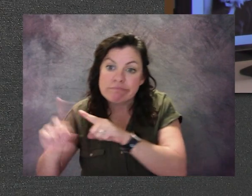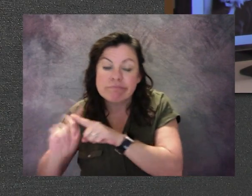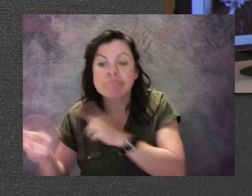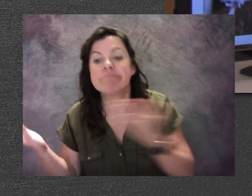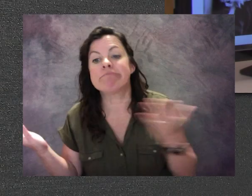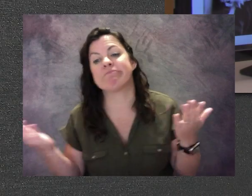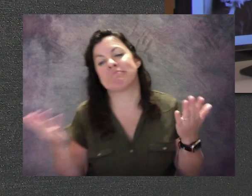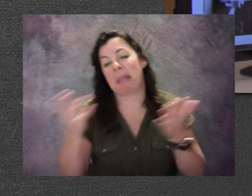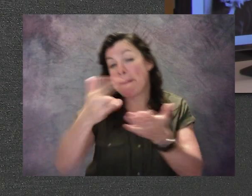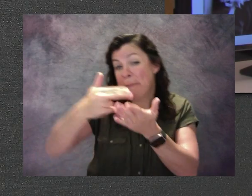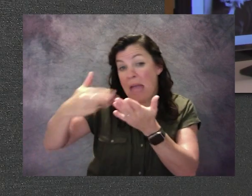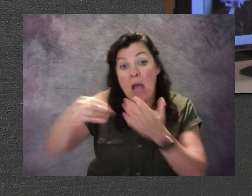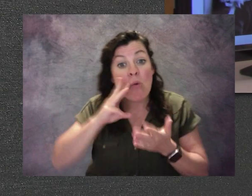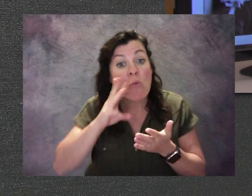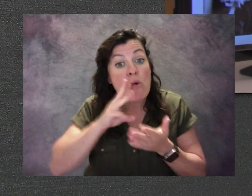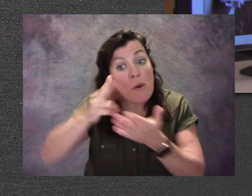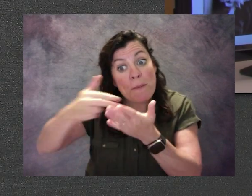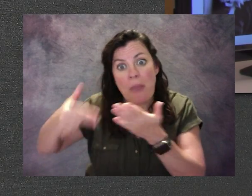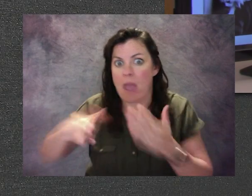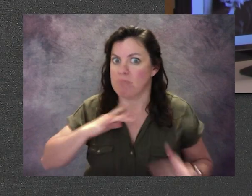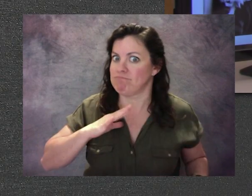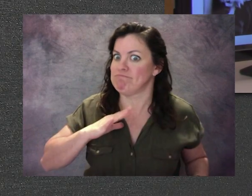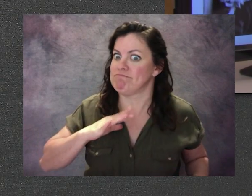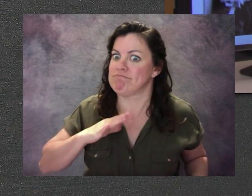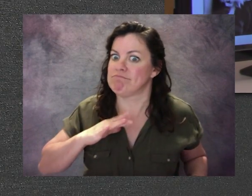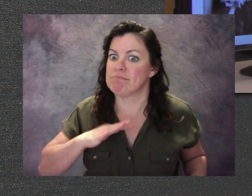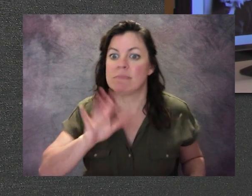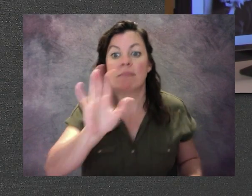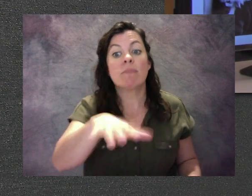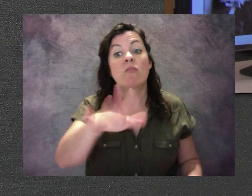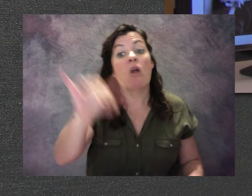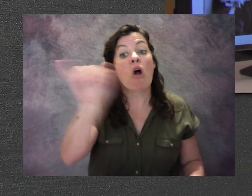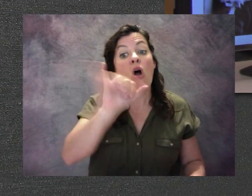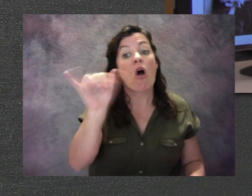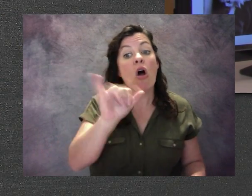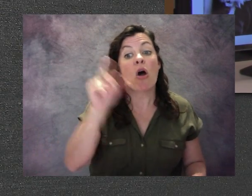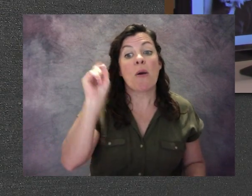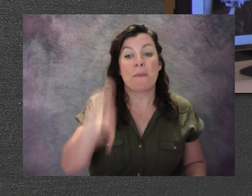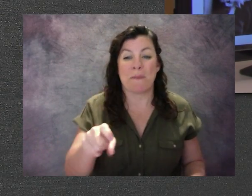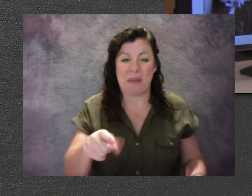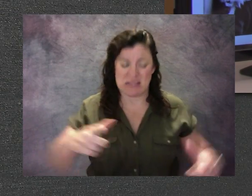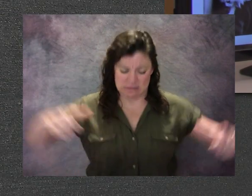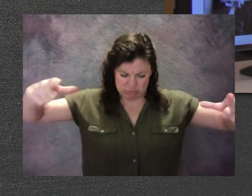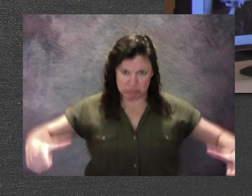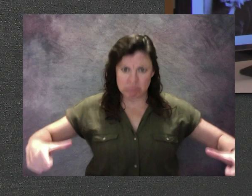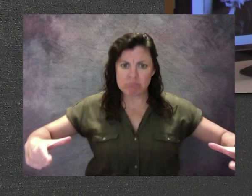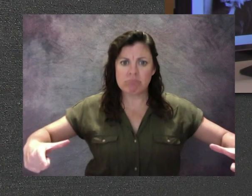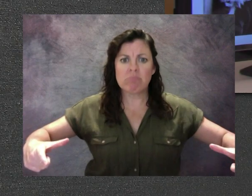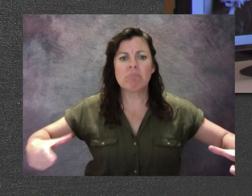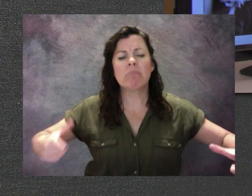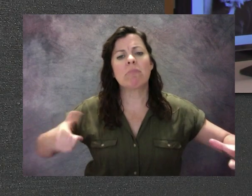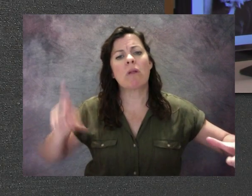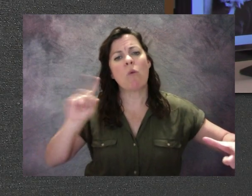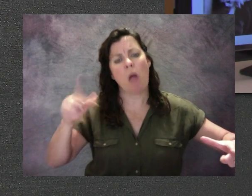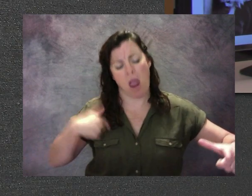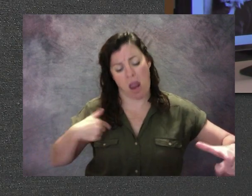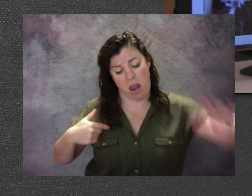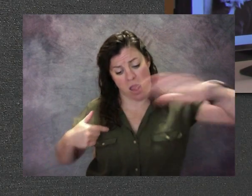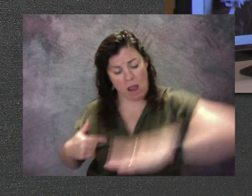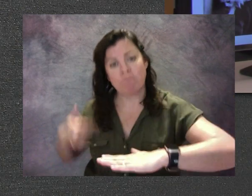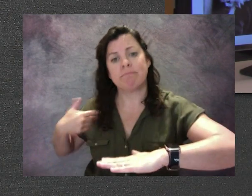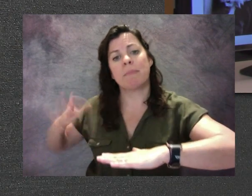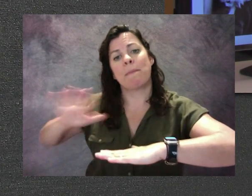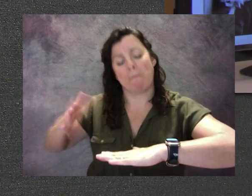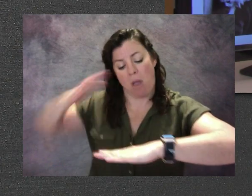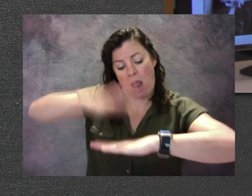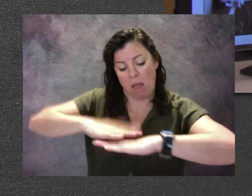too. So go get, and don't forget your messy map. Go gather your supplies and come on back. If you're not ready to do this art project and you